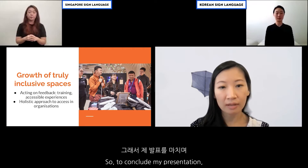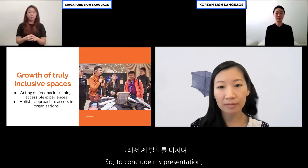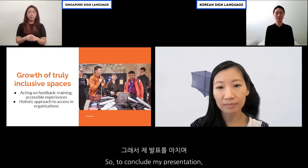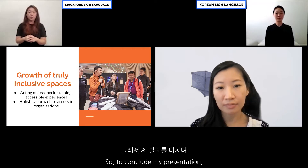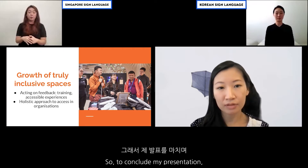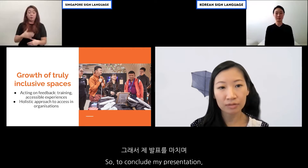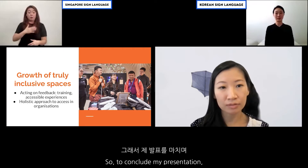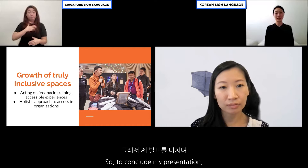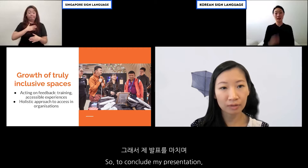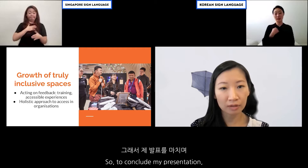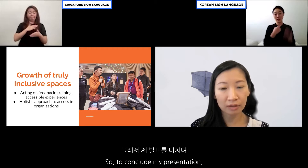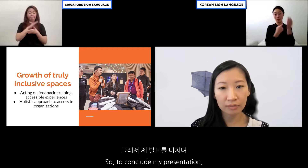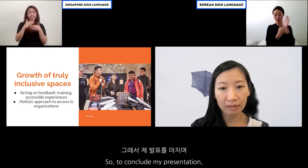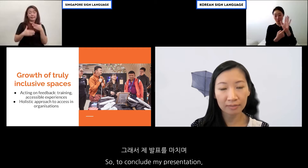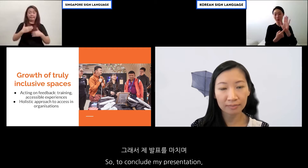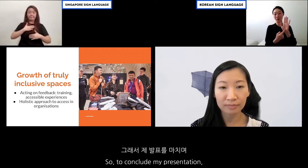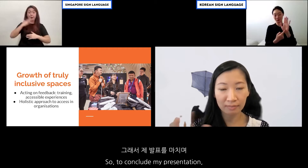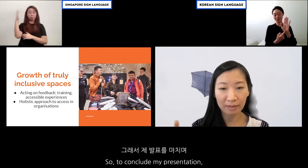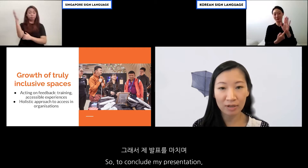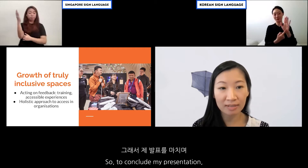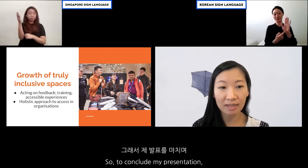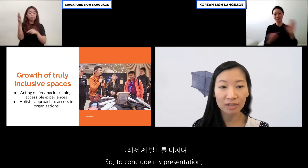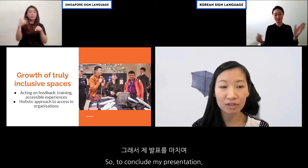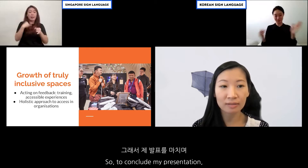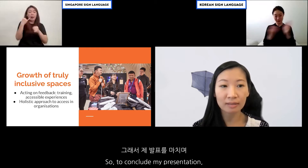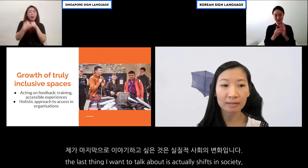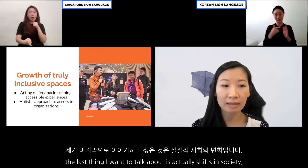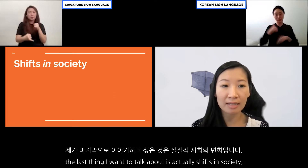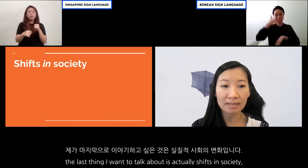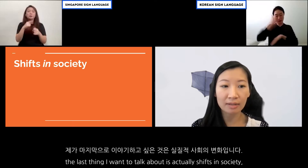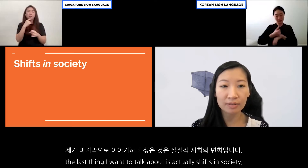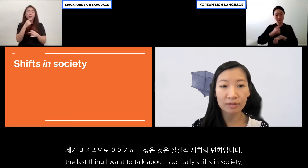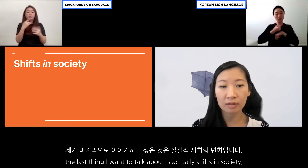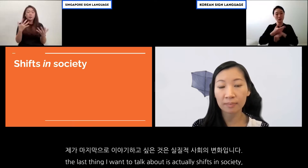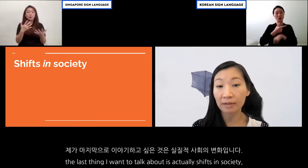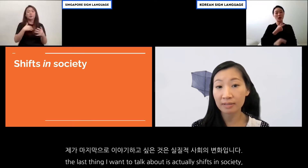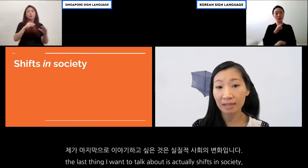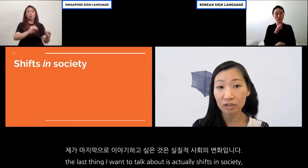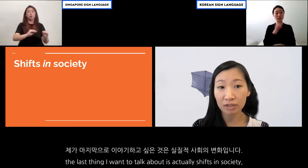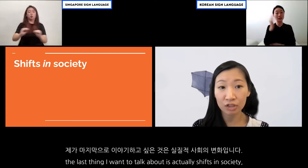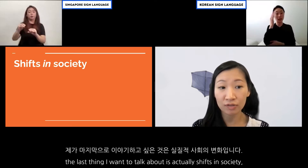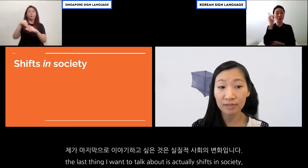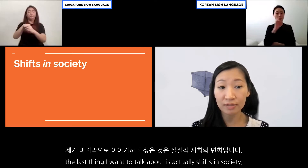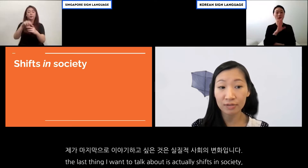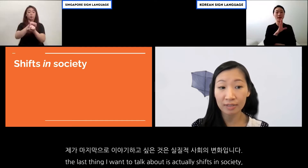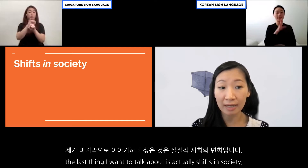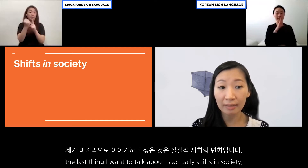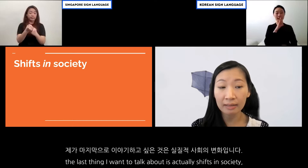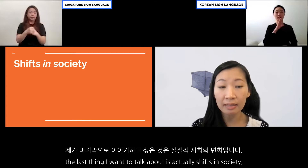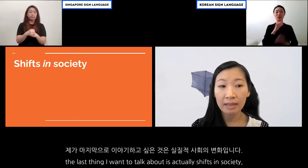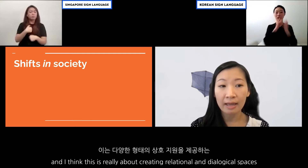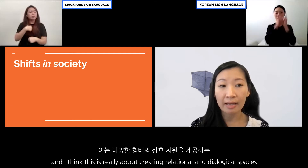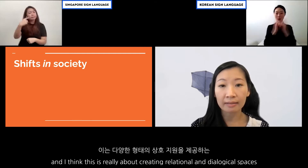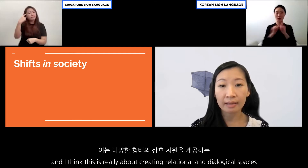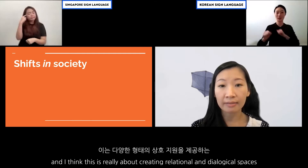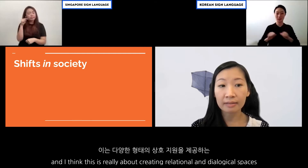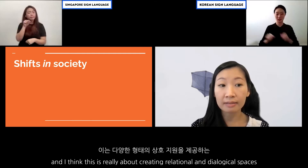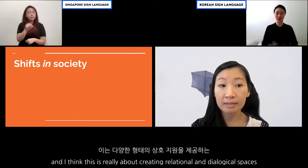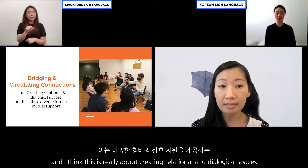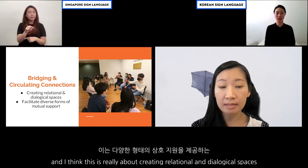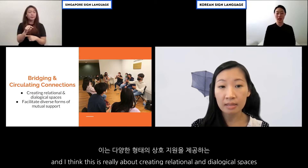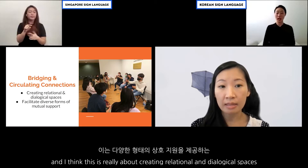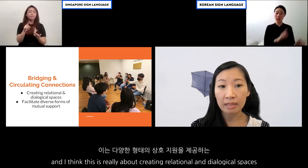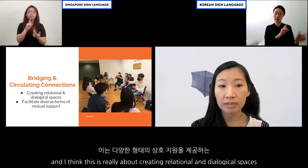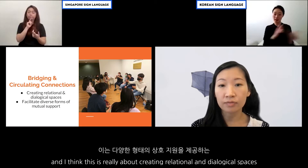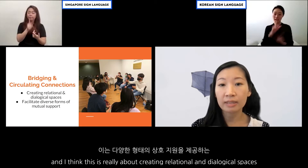So to conclude my presentation, the last thing I want to talk about is actually shifts in society. And I think